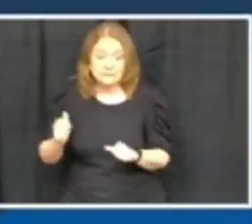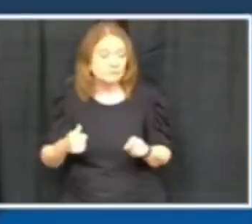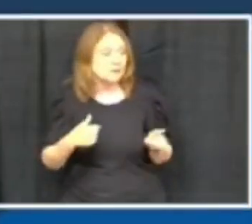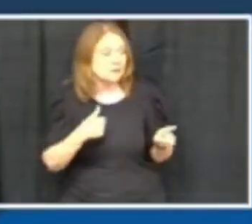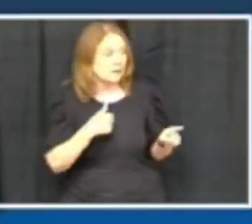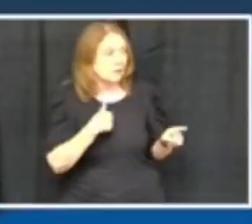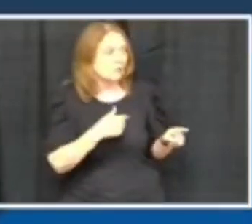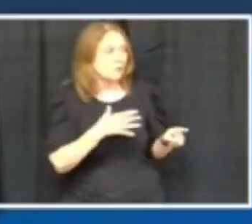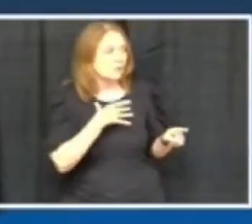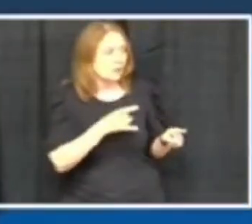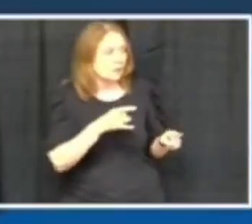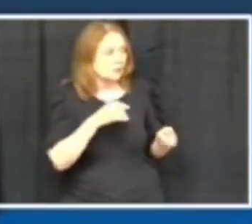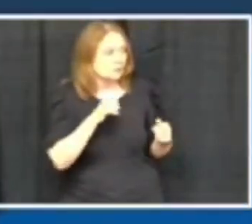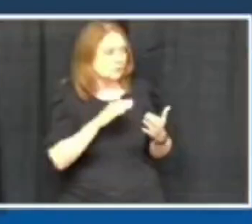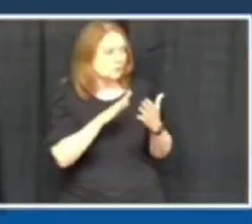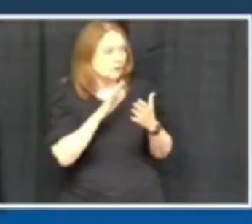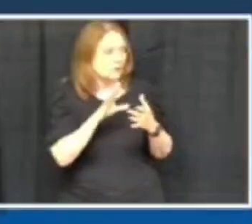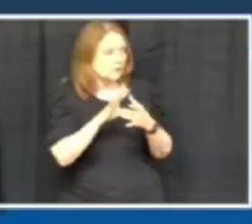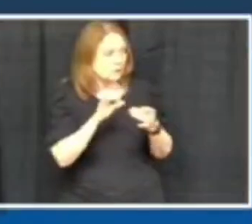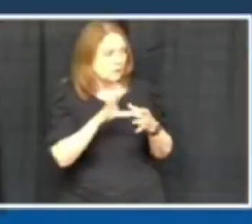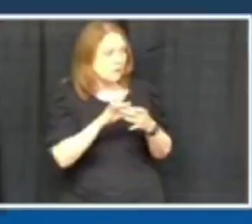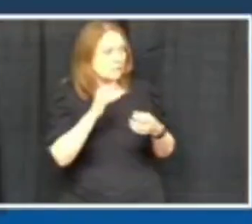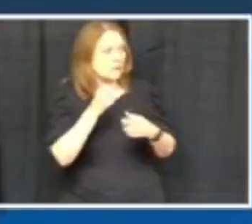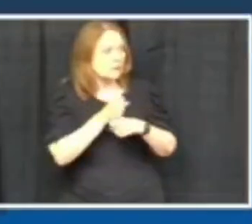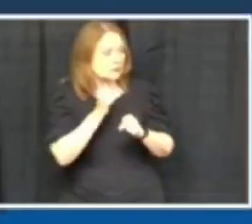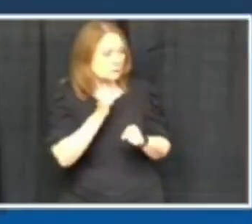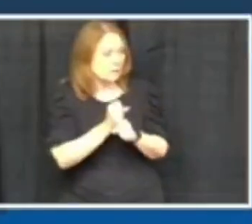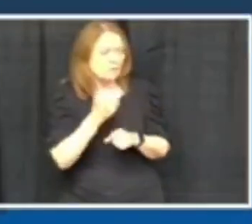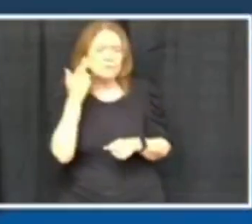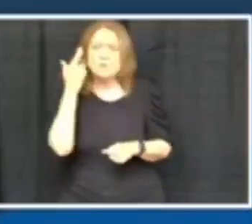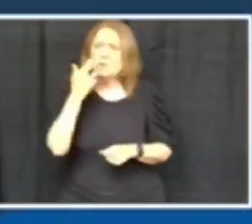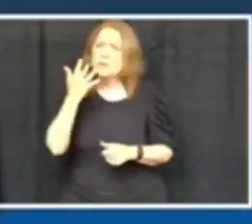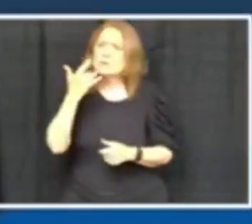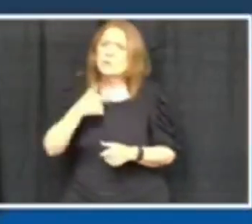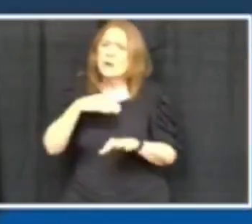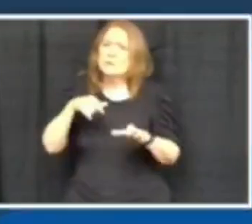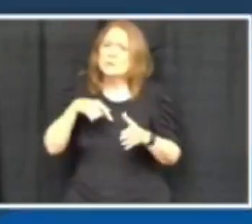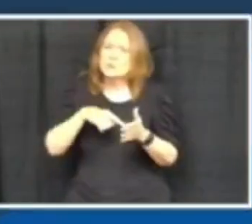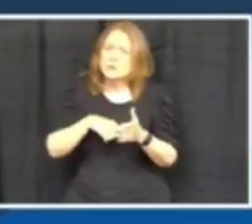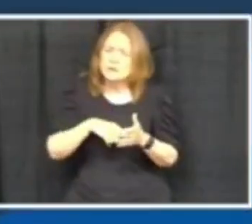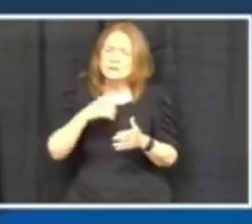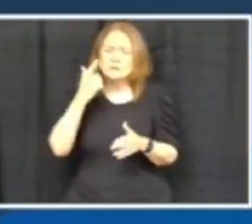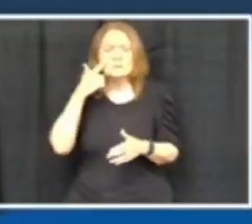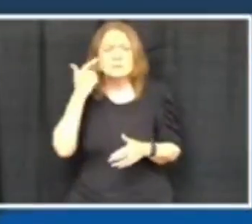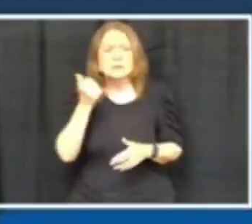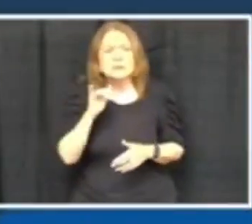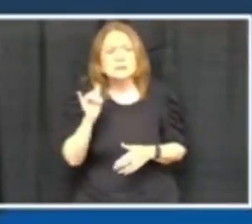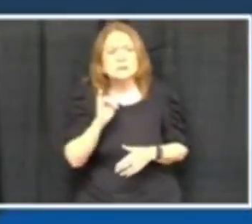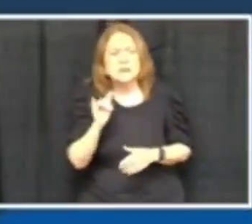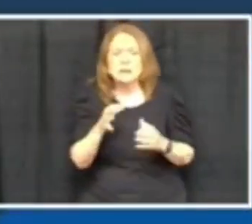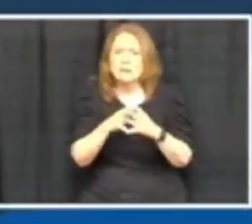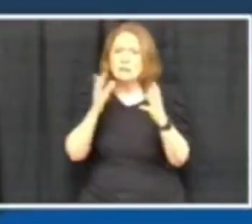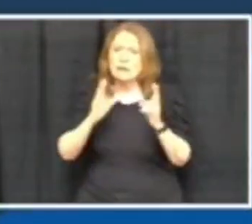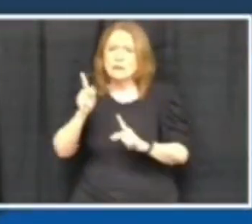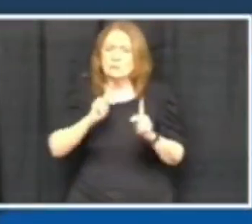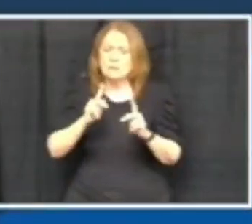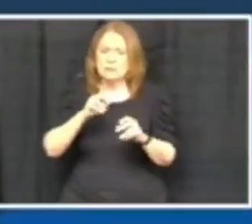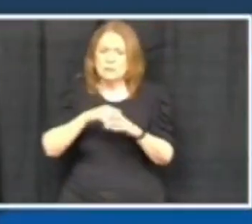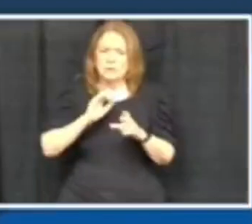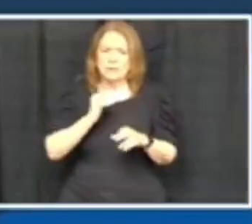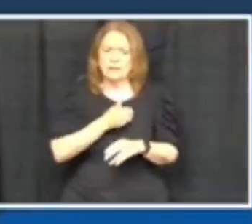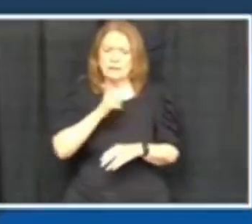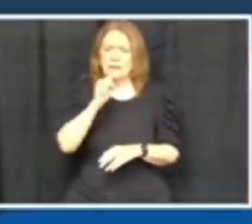like to address the comments made. The reason I'm doing this ultimately is because like a lot of people in our